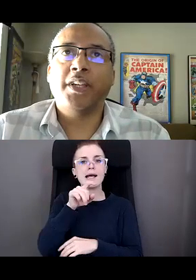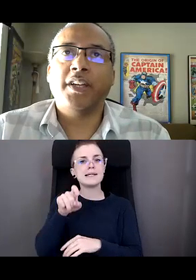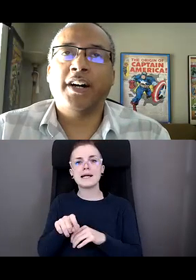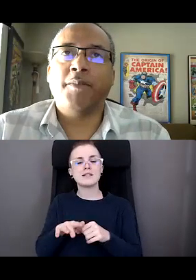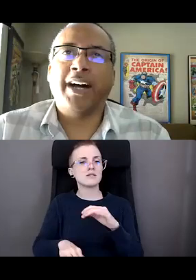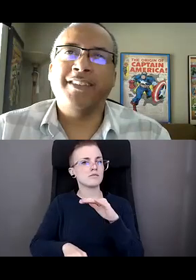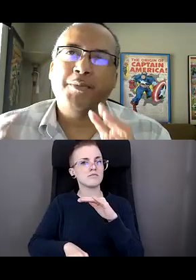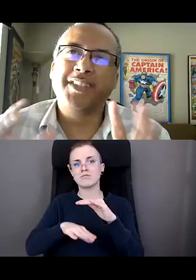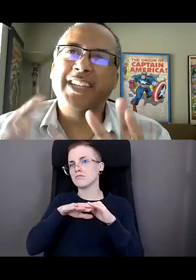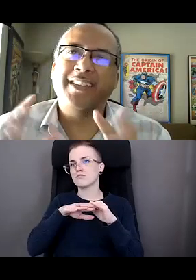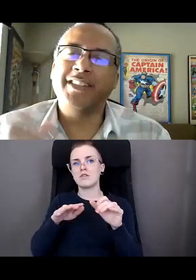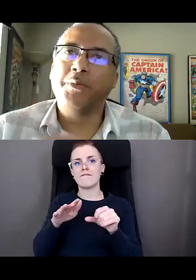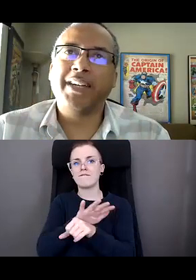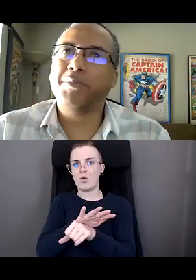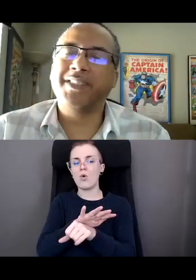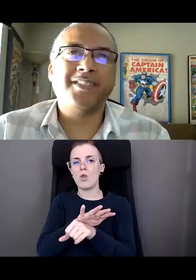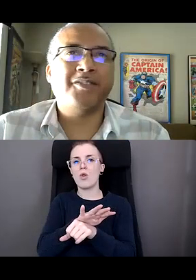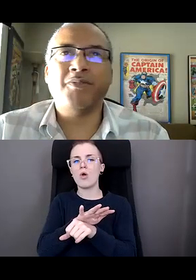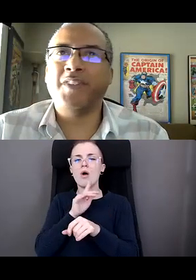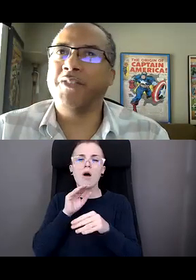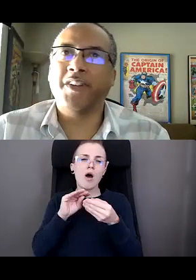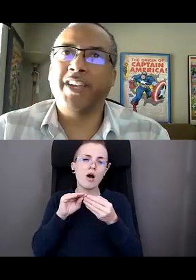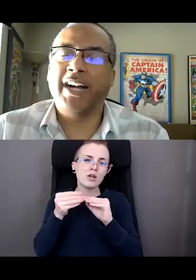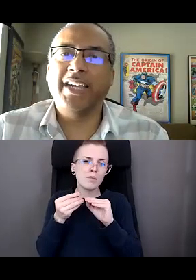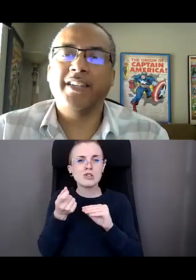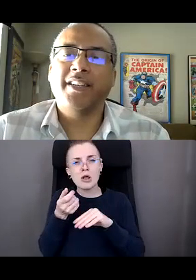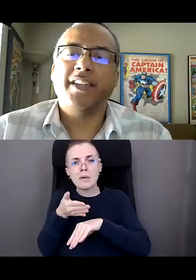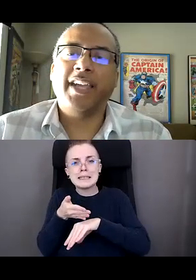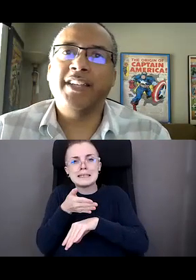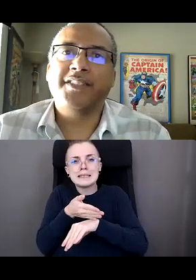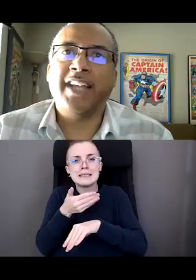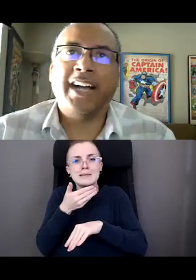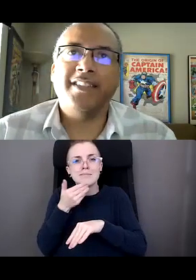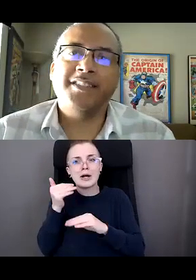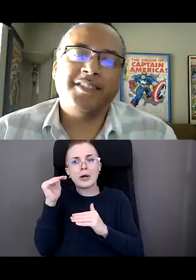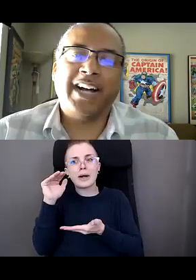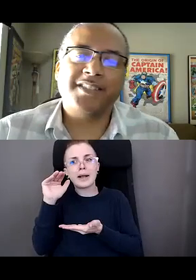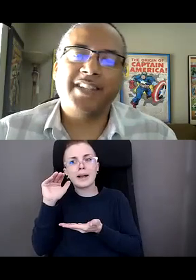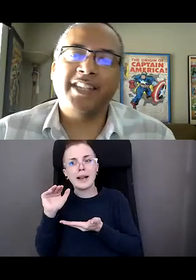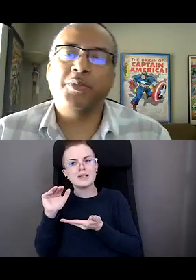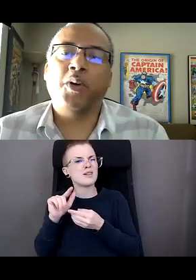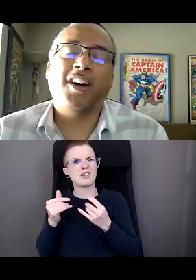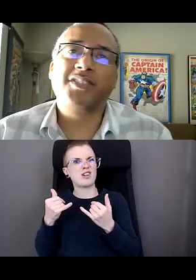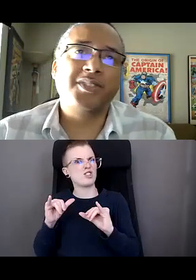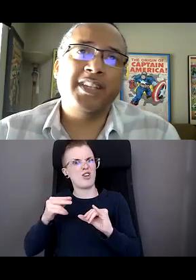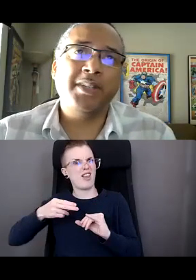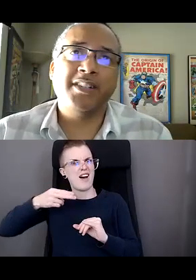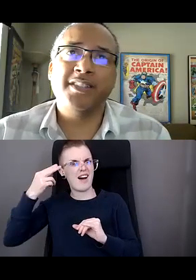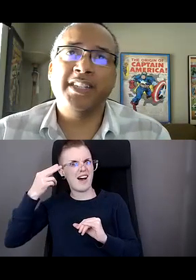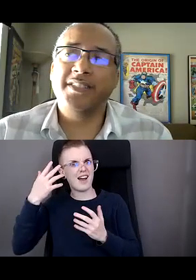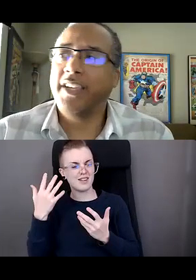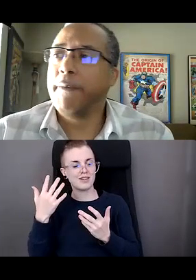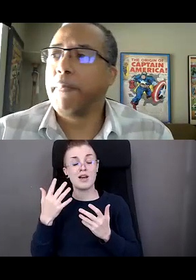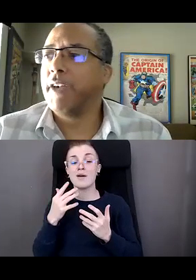So our numbers are getting a little better, but they're still very, very high. And this is not sustainable. We're also seeing,